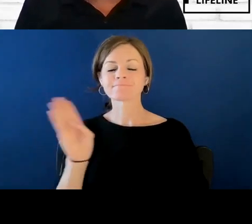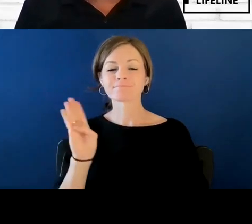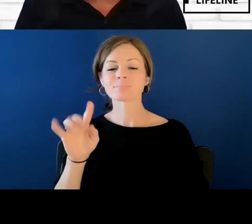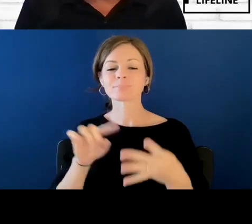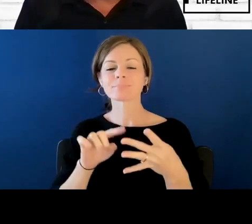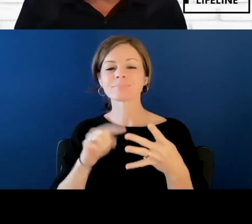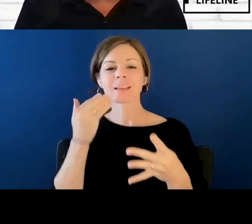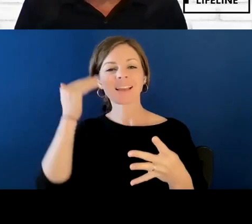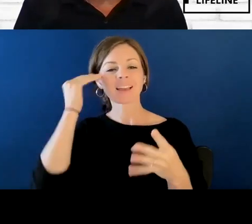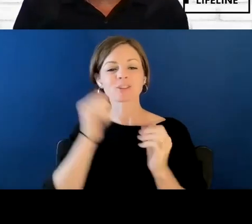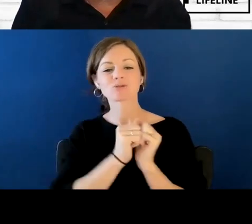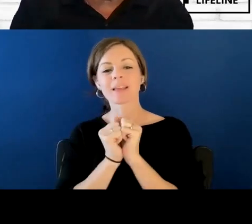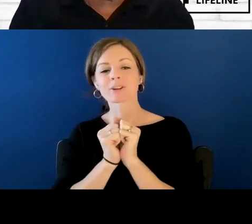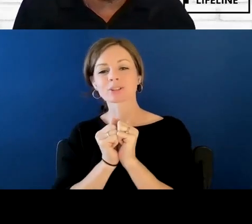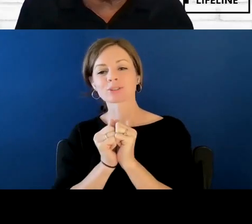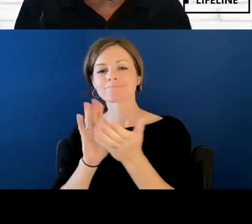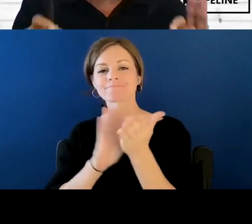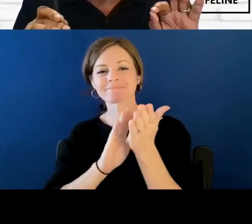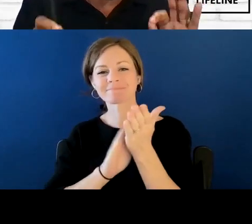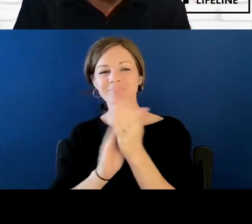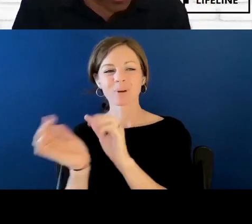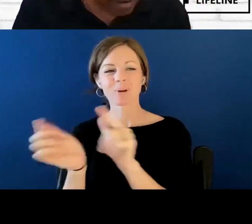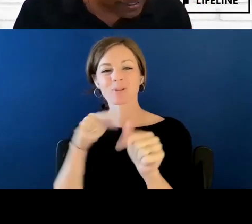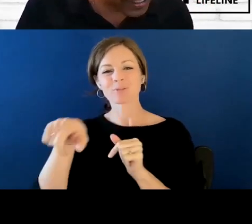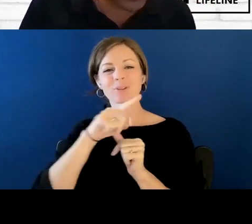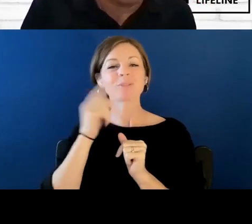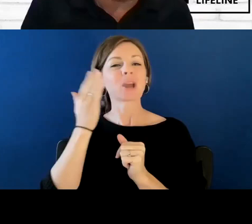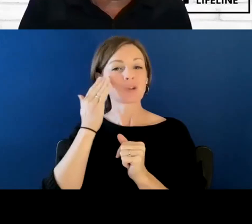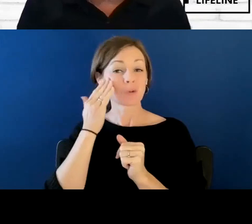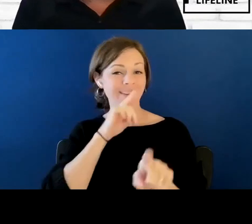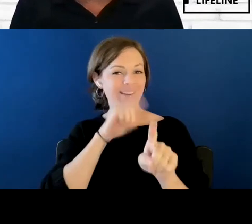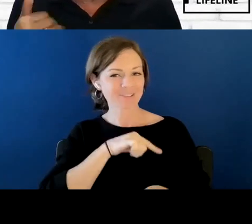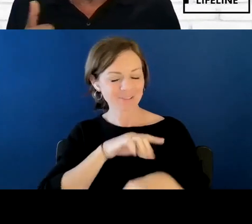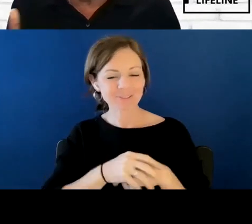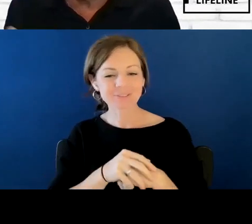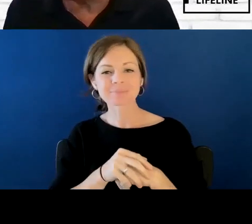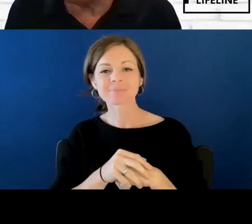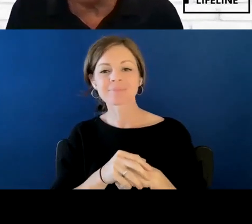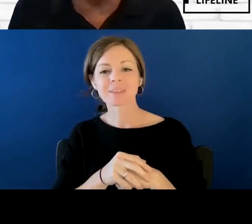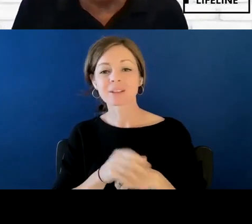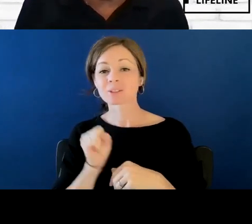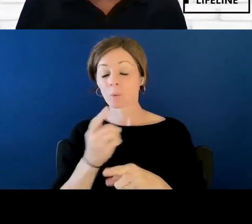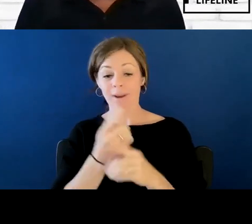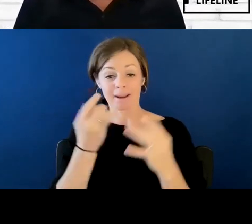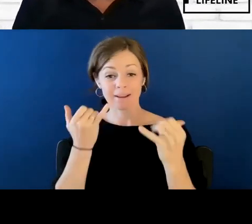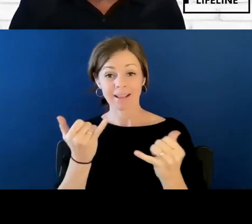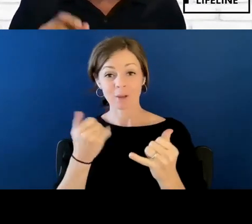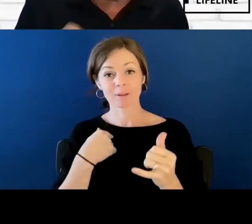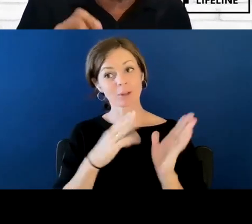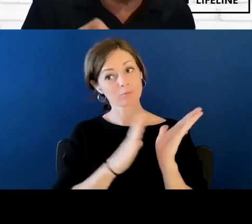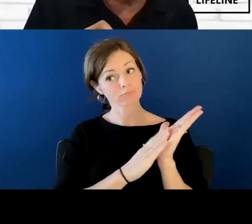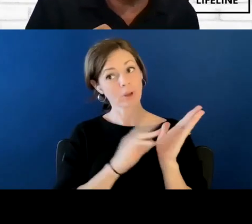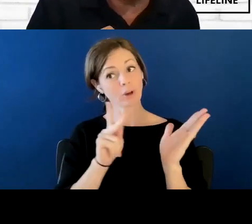heads together. So kudos to all of you that came up with that particular answer. And all I can give you at this point is kudos. But